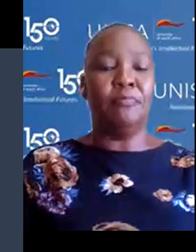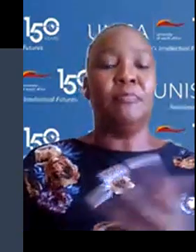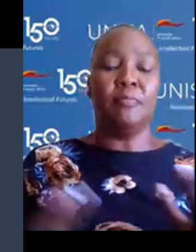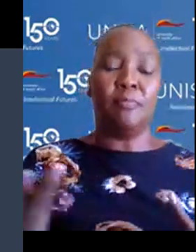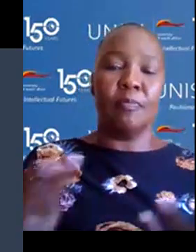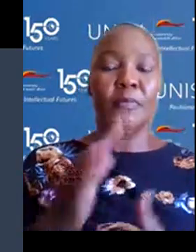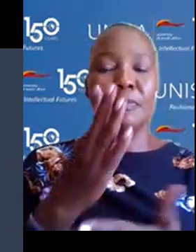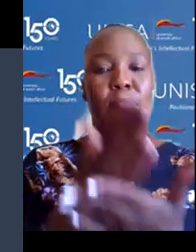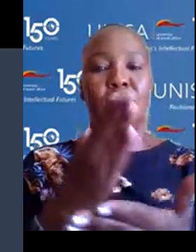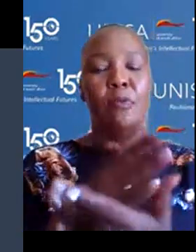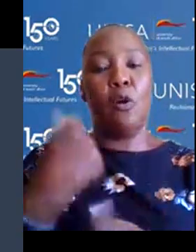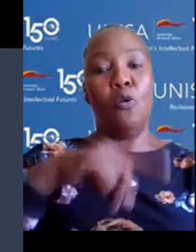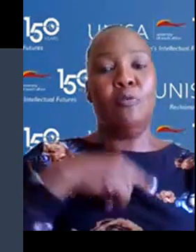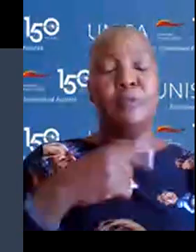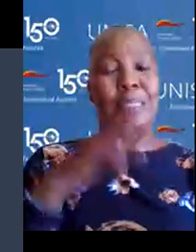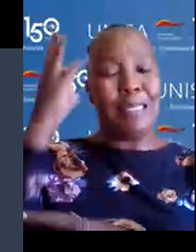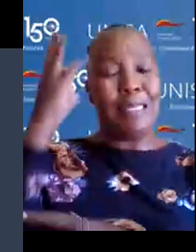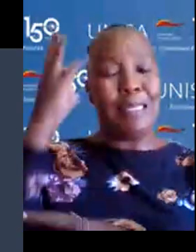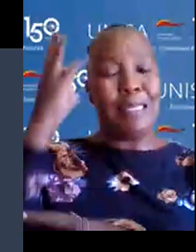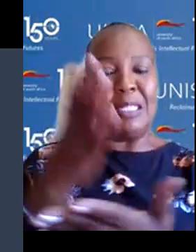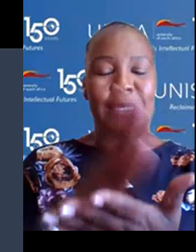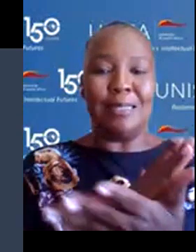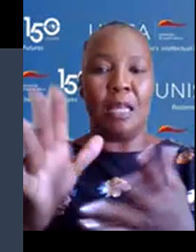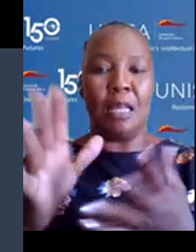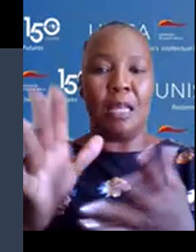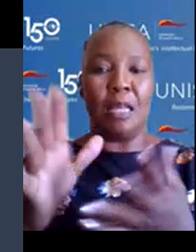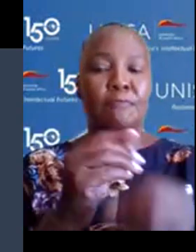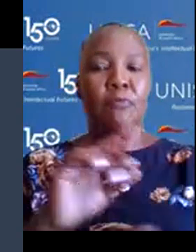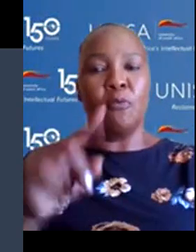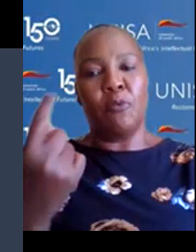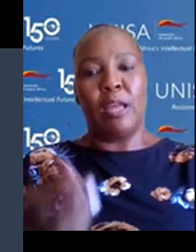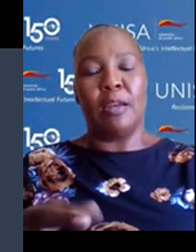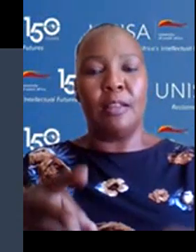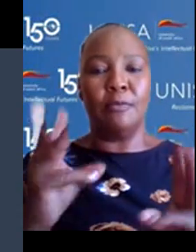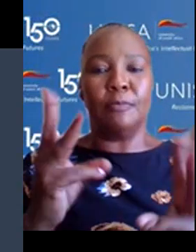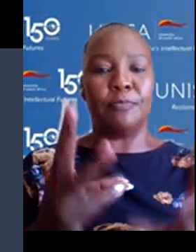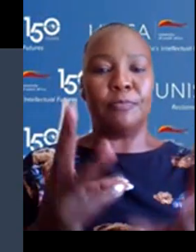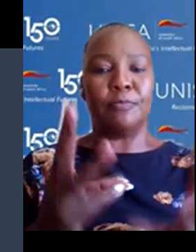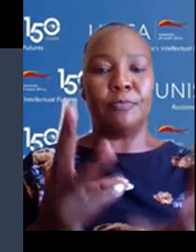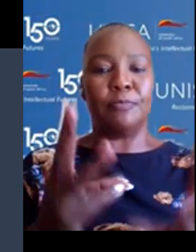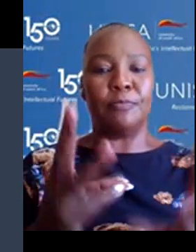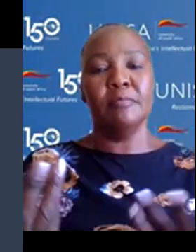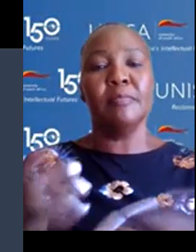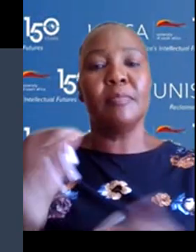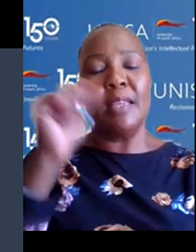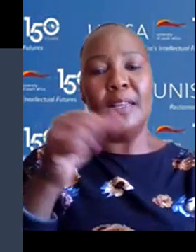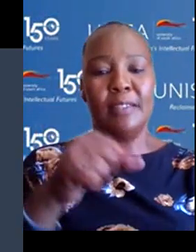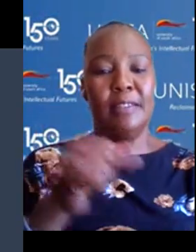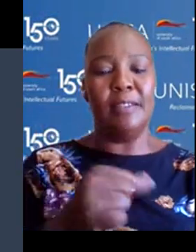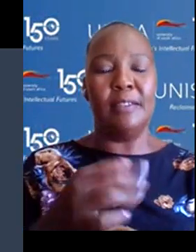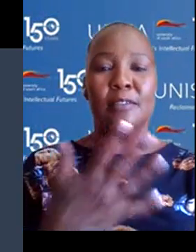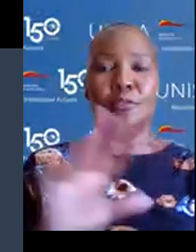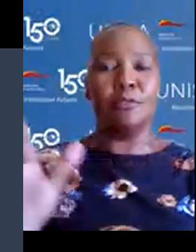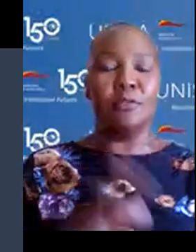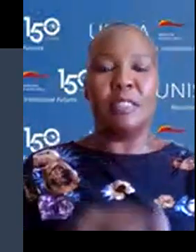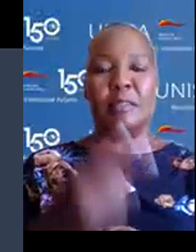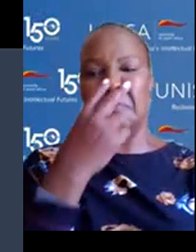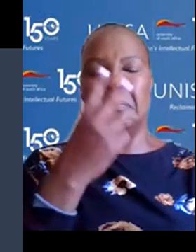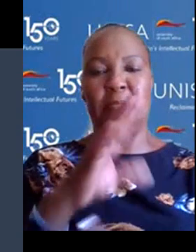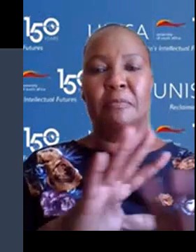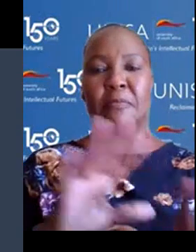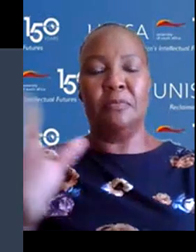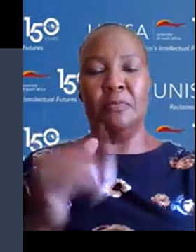sure all of us have experienced this in some form or another. So yes, it is not a very fun thing to